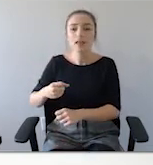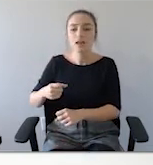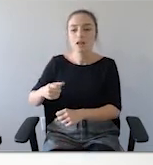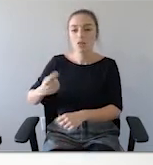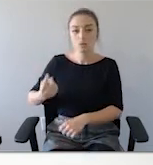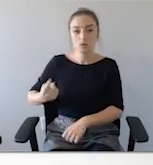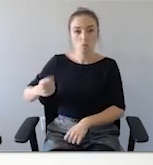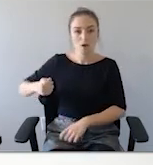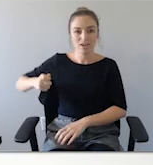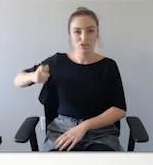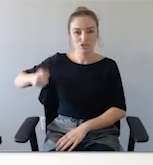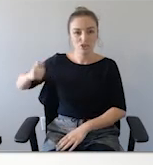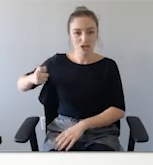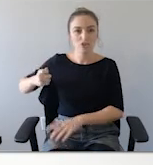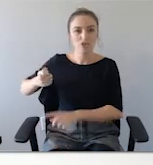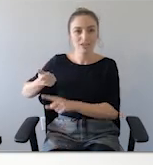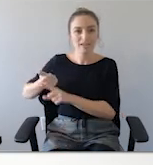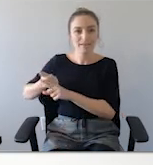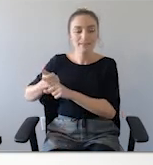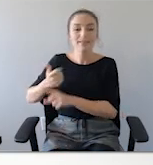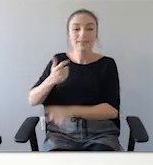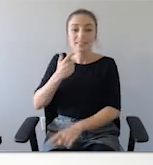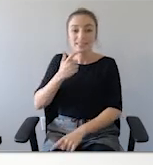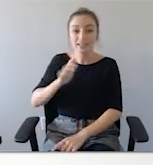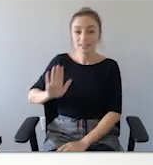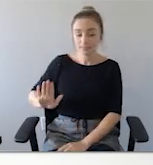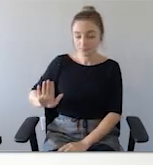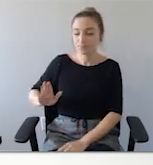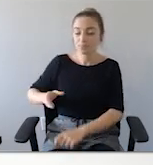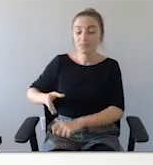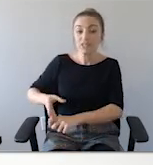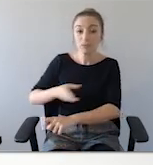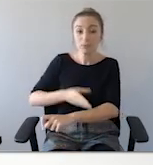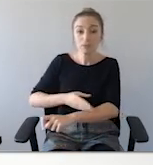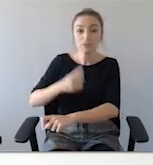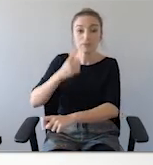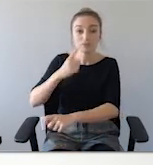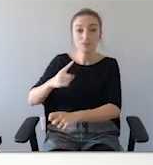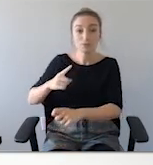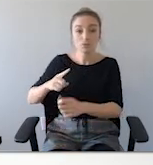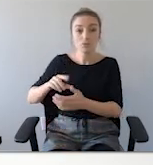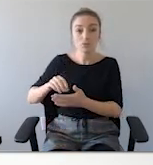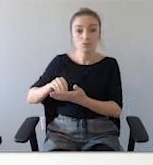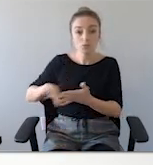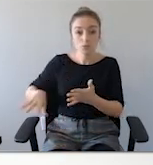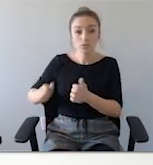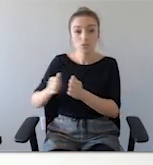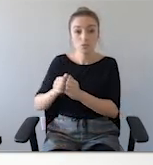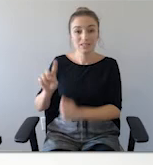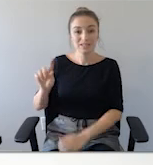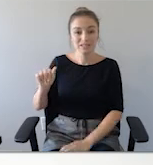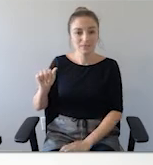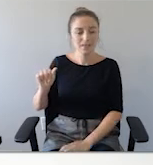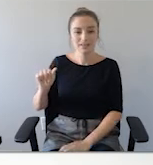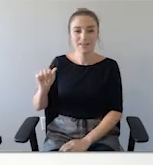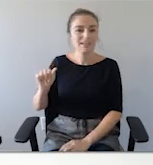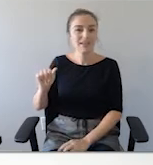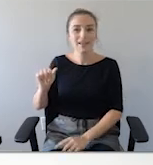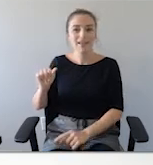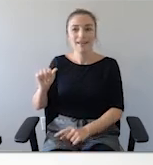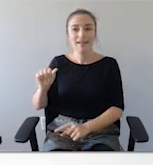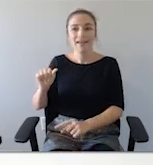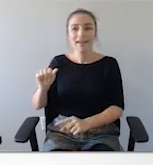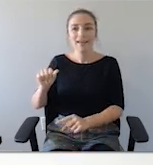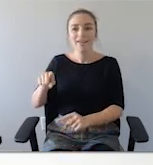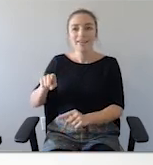said that improvement for a student with a disability cannot be, the Latin term is